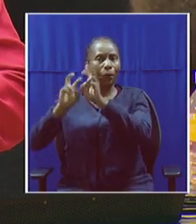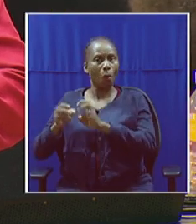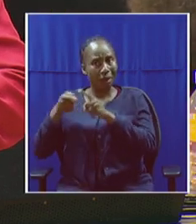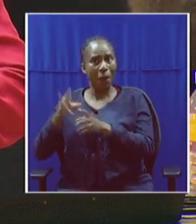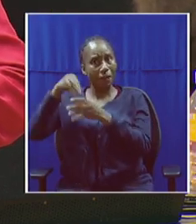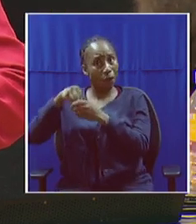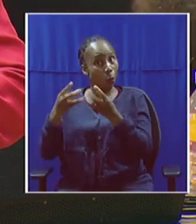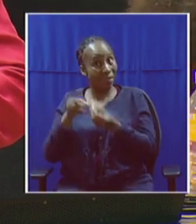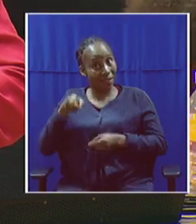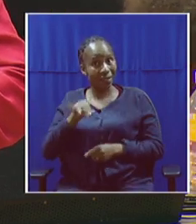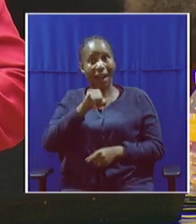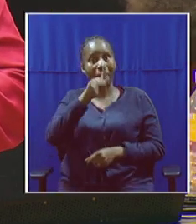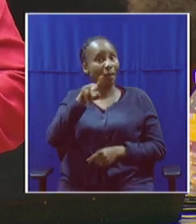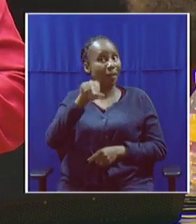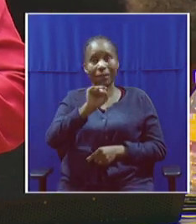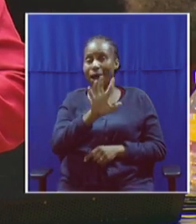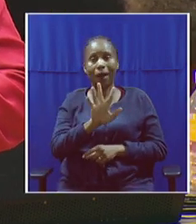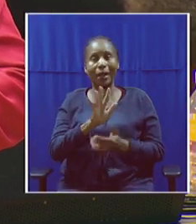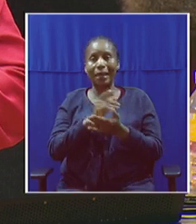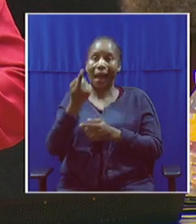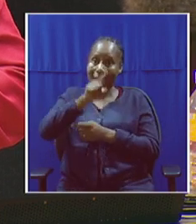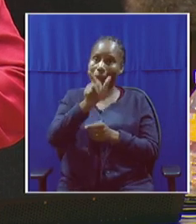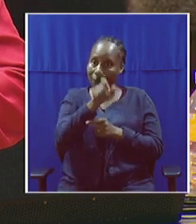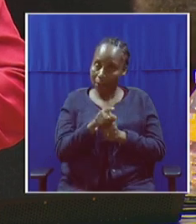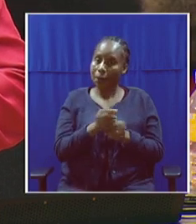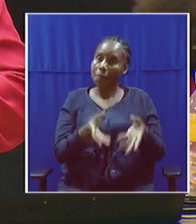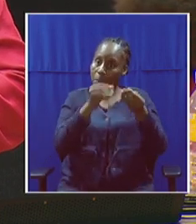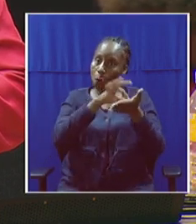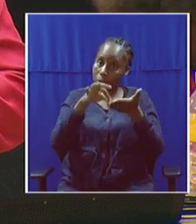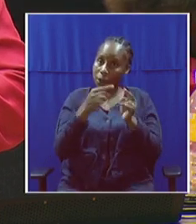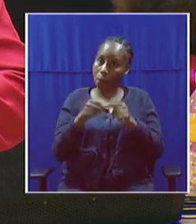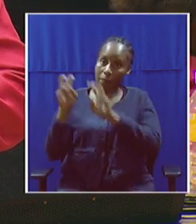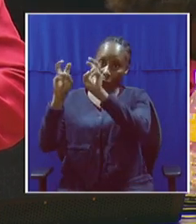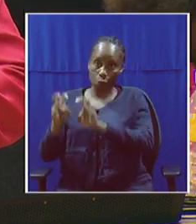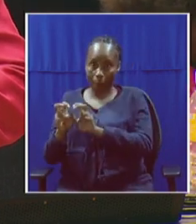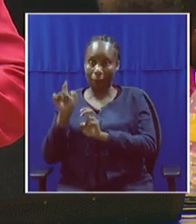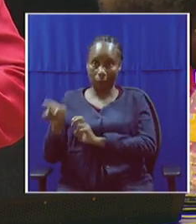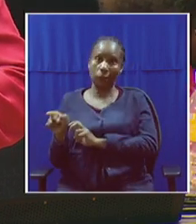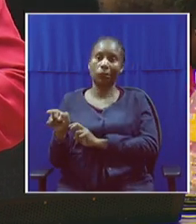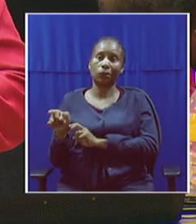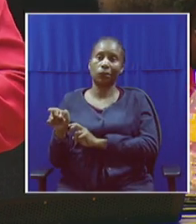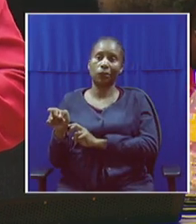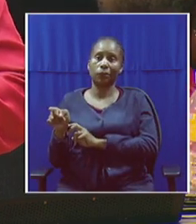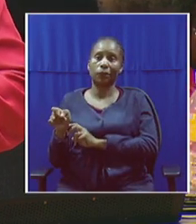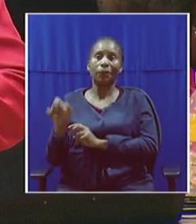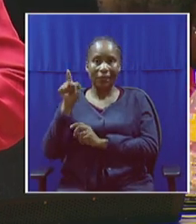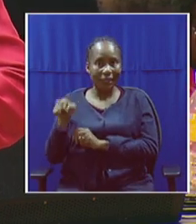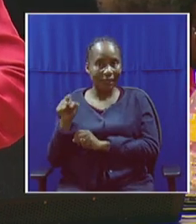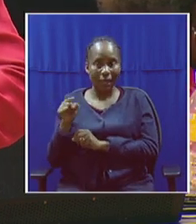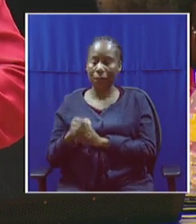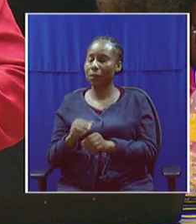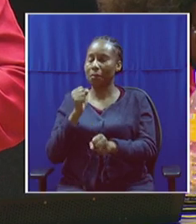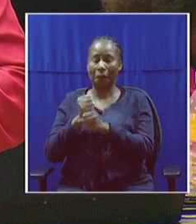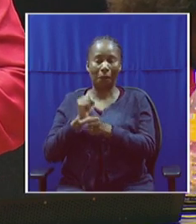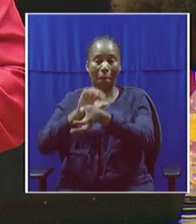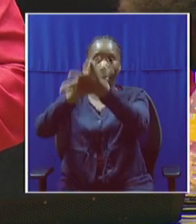someone else imposes those contracts on escom it becomes entirely problematic it it causes this huge chaos in terms